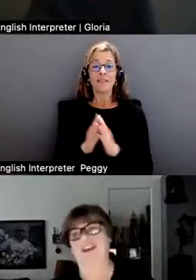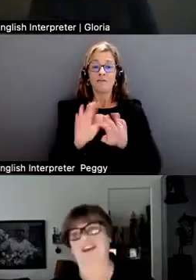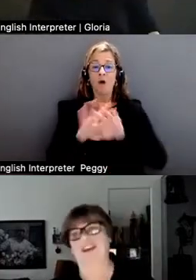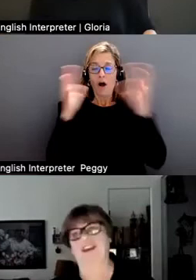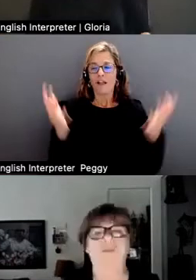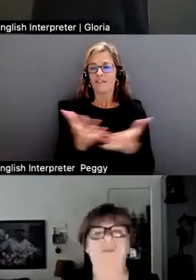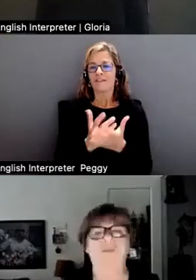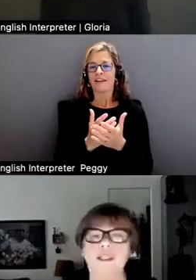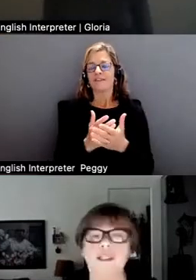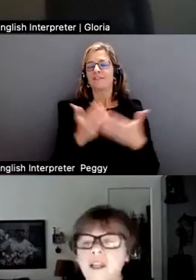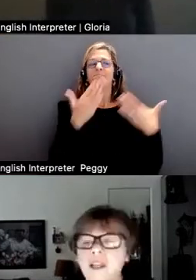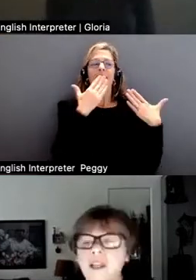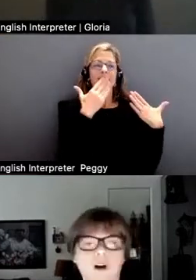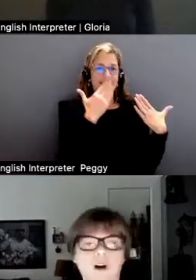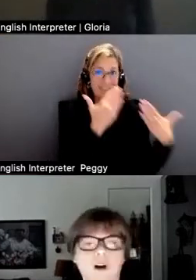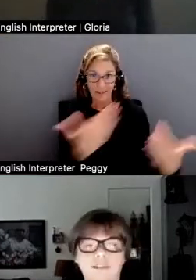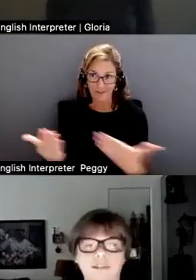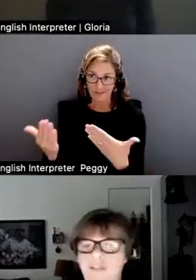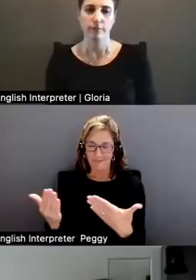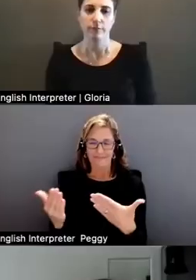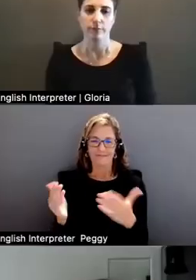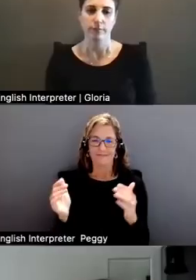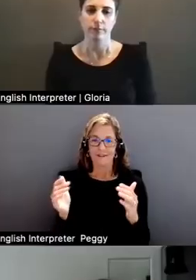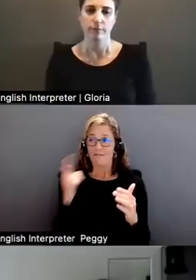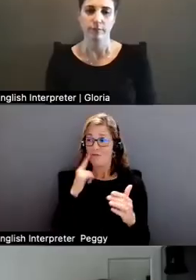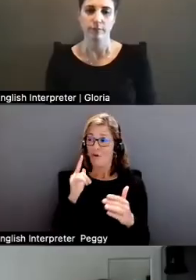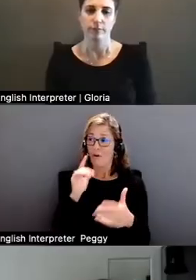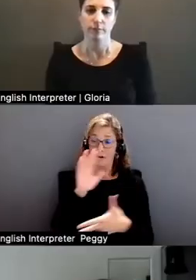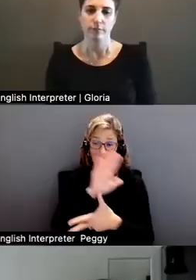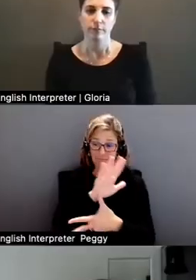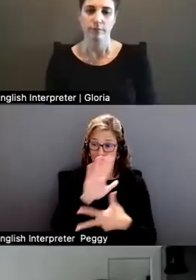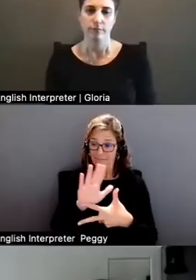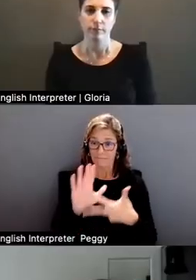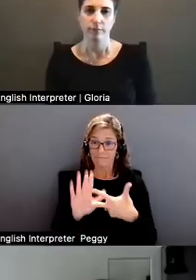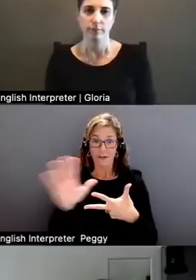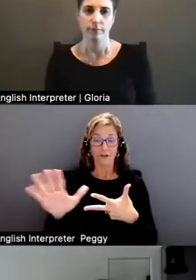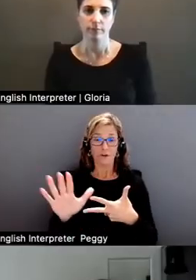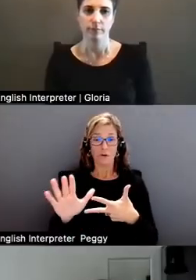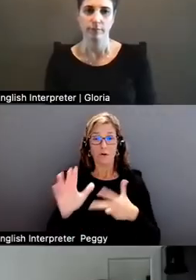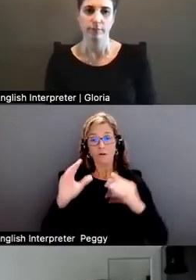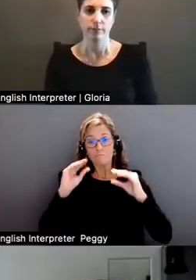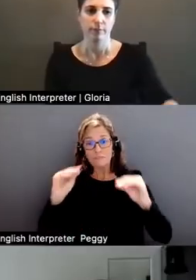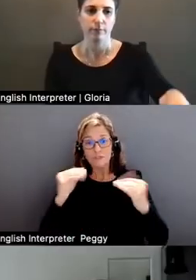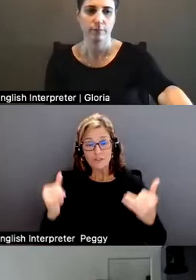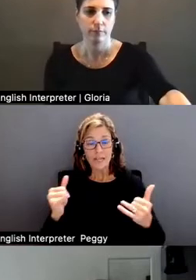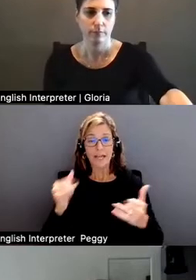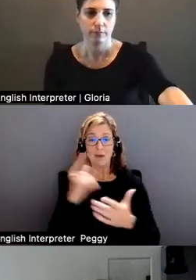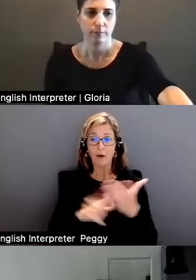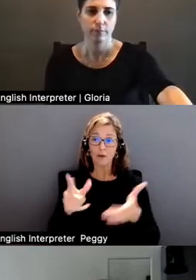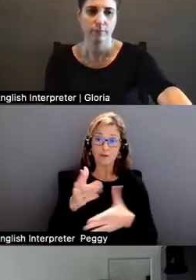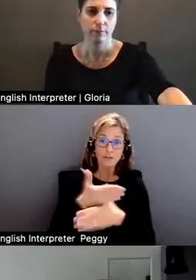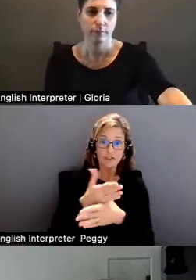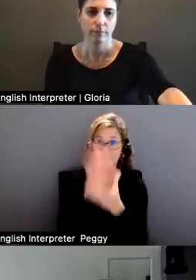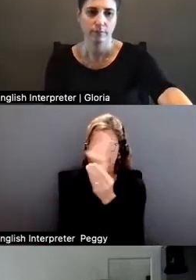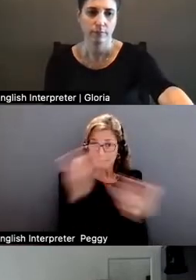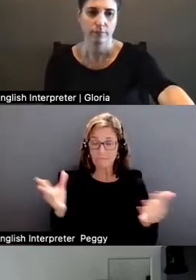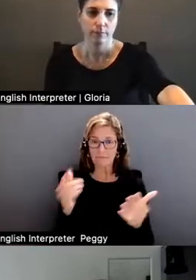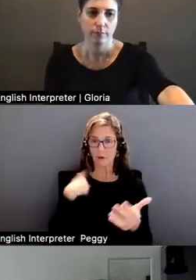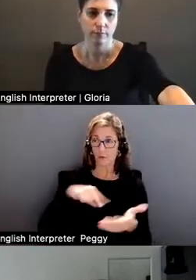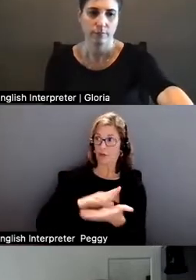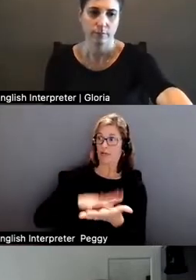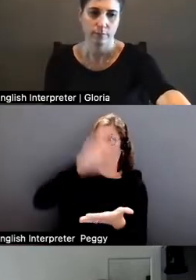slide to thank everybody for everything they've shared with us today and all we've learned from you, the three of you so far. It's